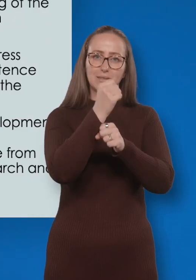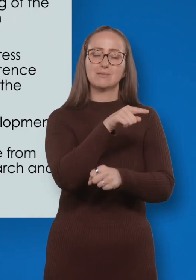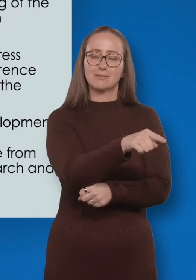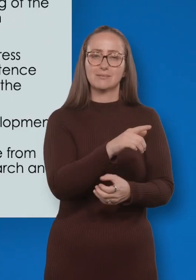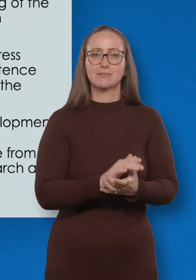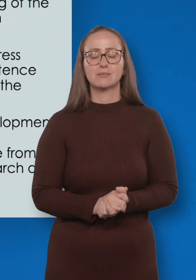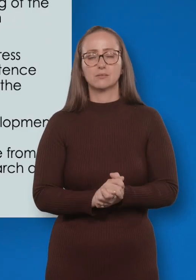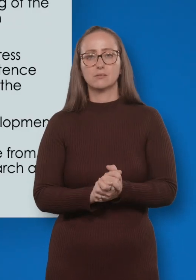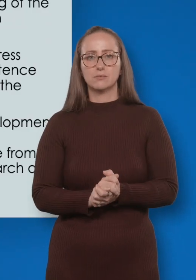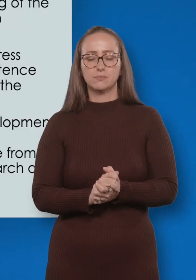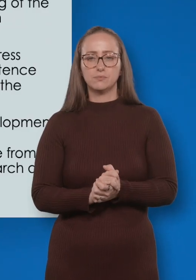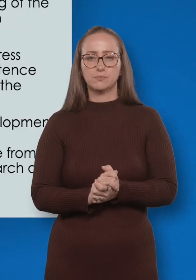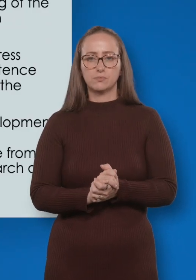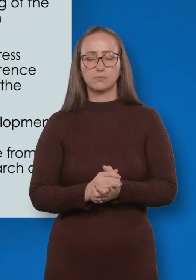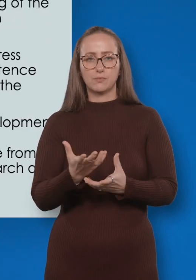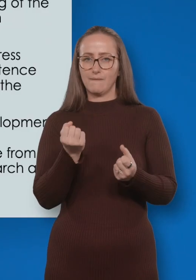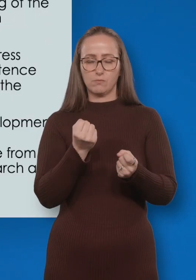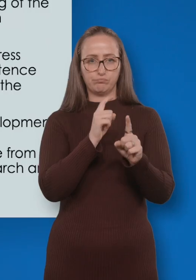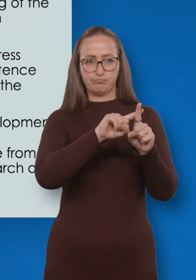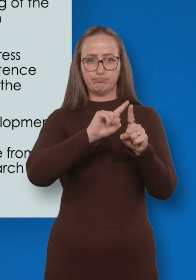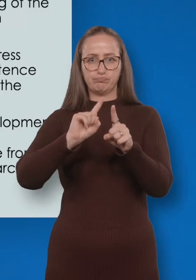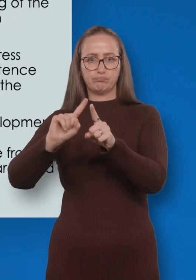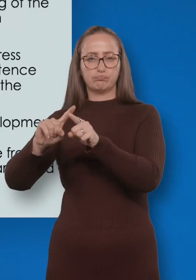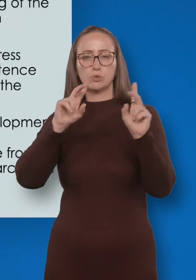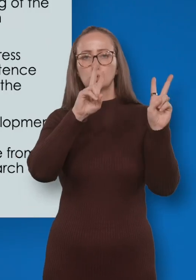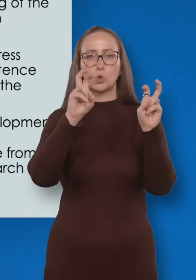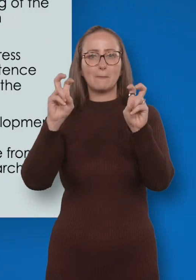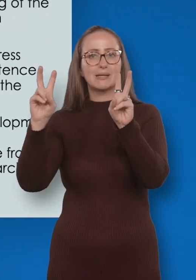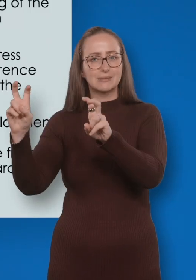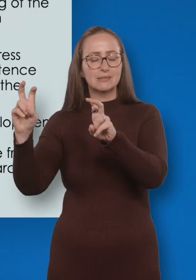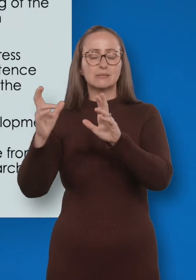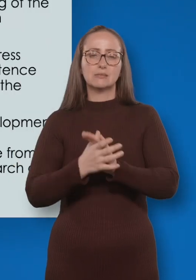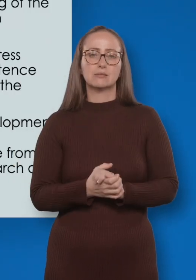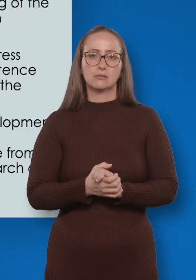so we've explored a whole range of different topics,